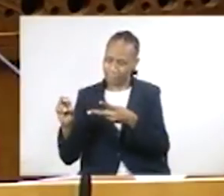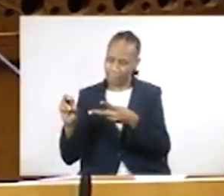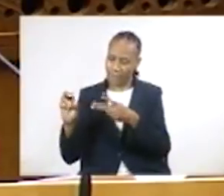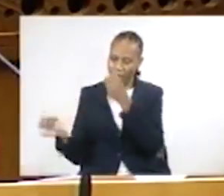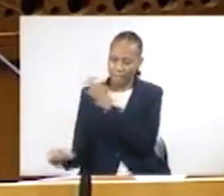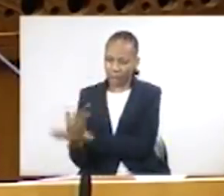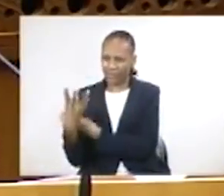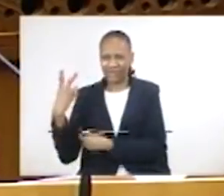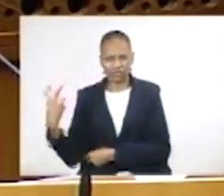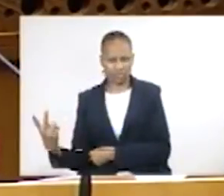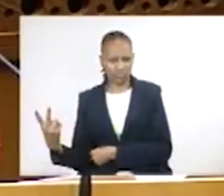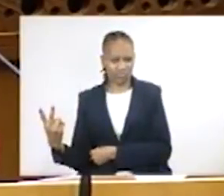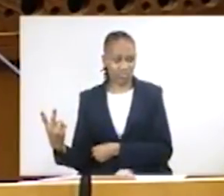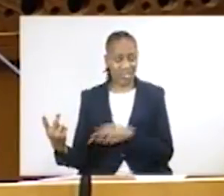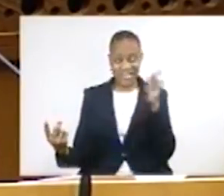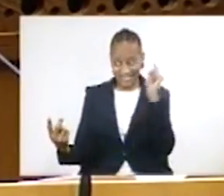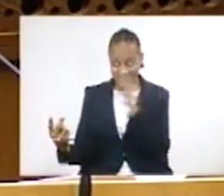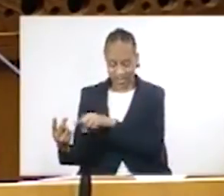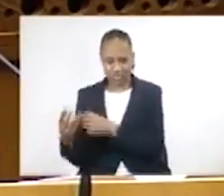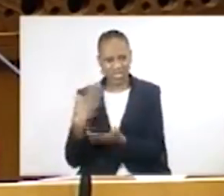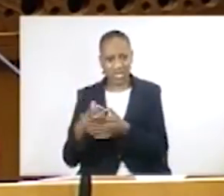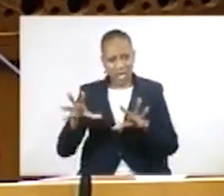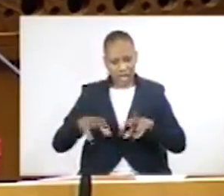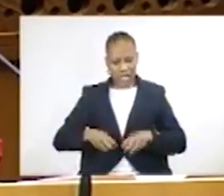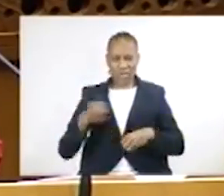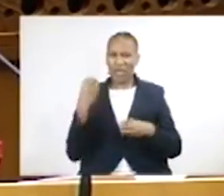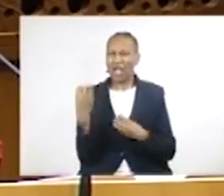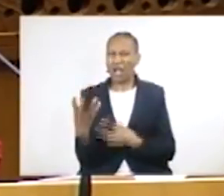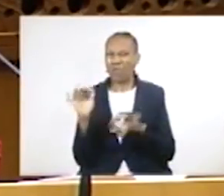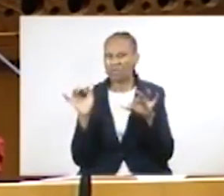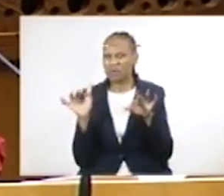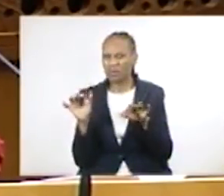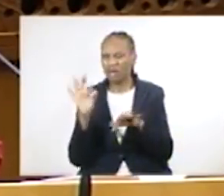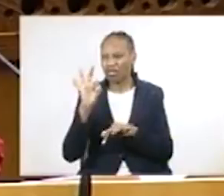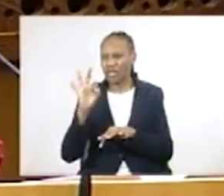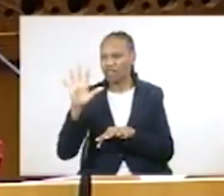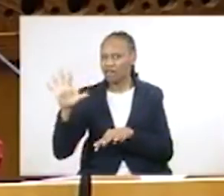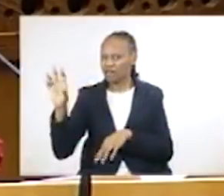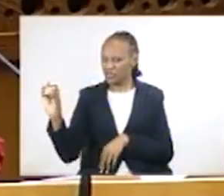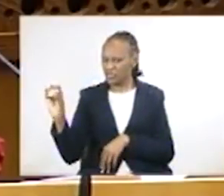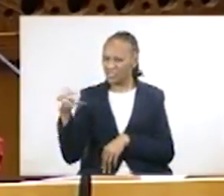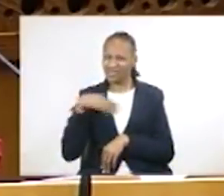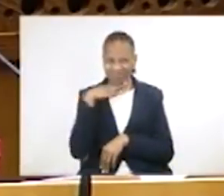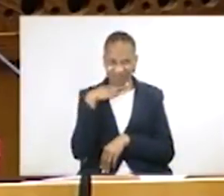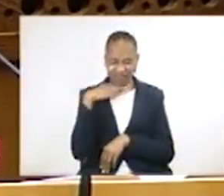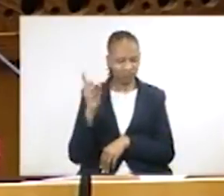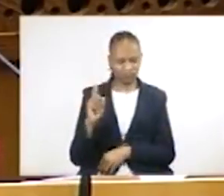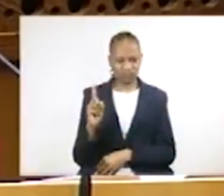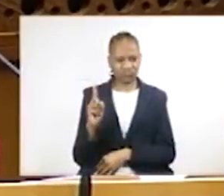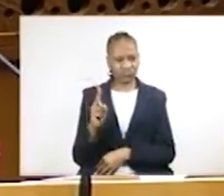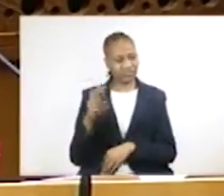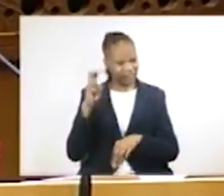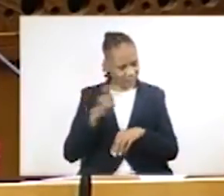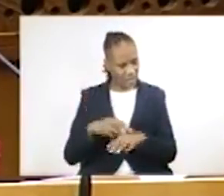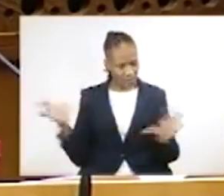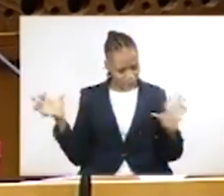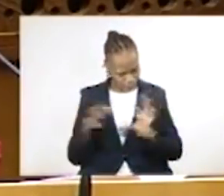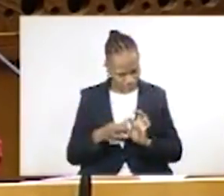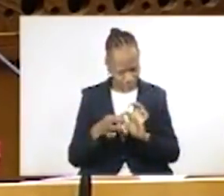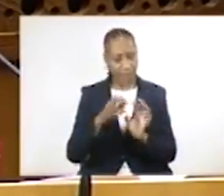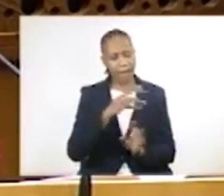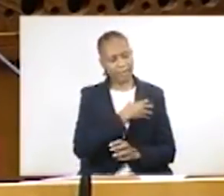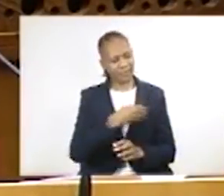and ensure that they continue to be productive. Mr. President, you must provide free quality education up until the tertiary